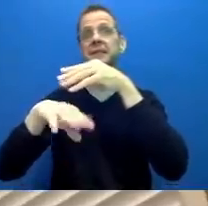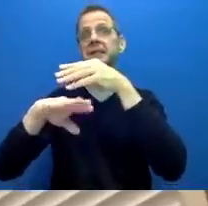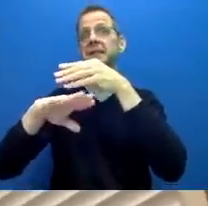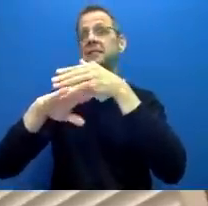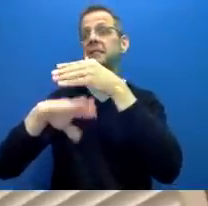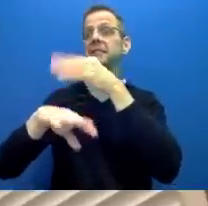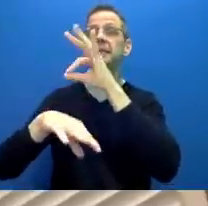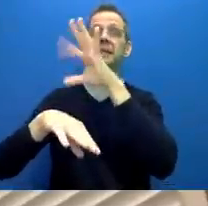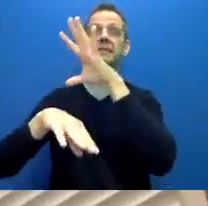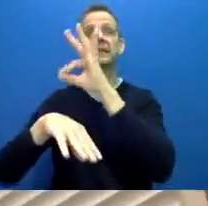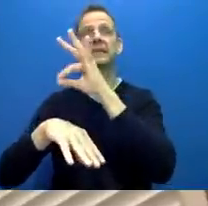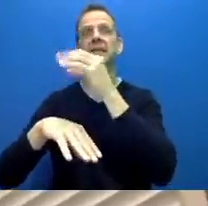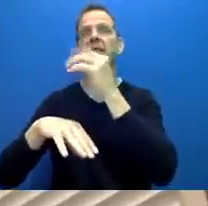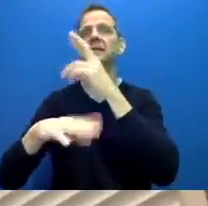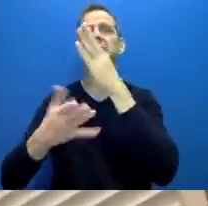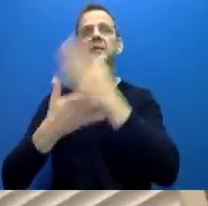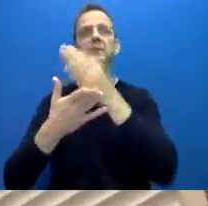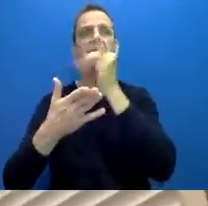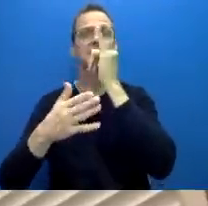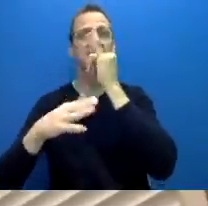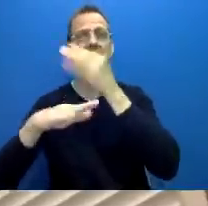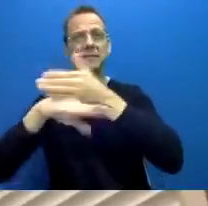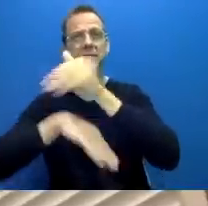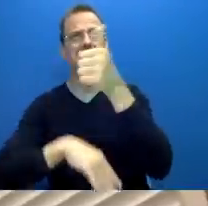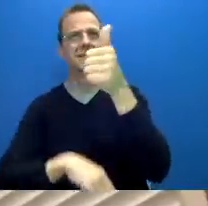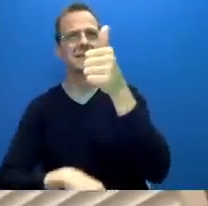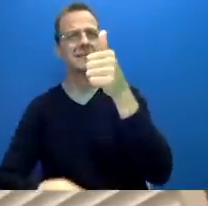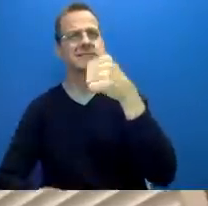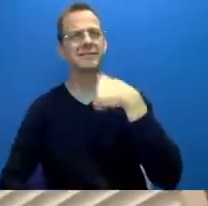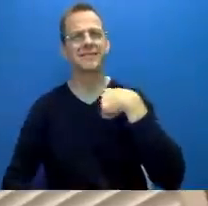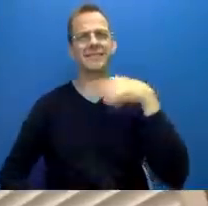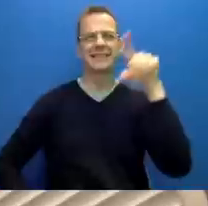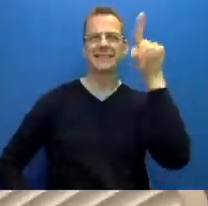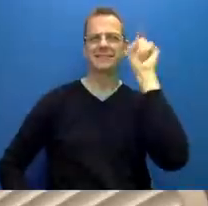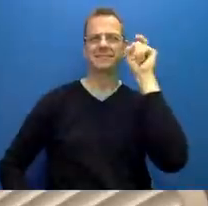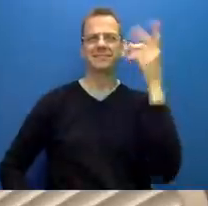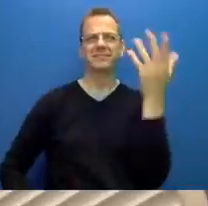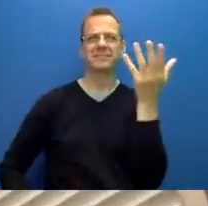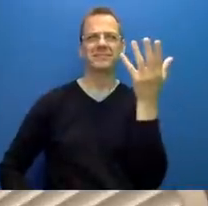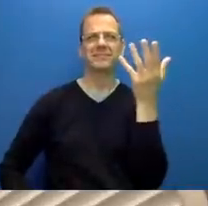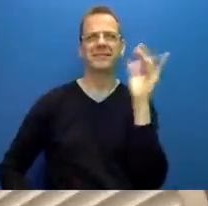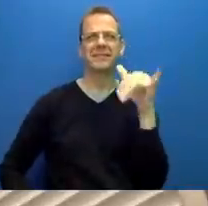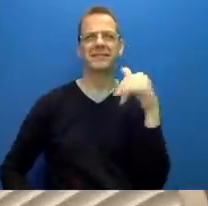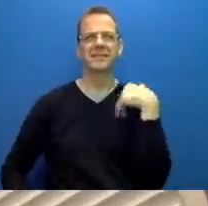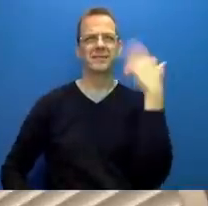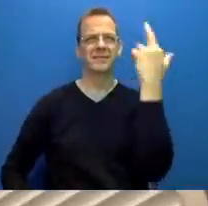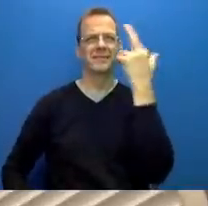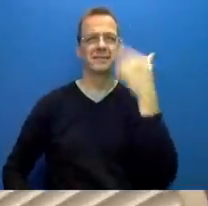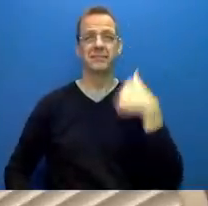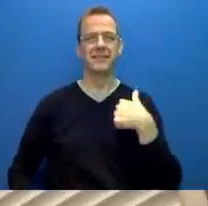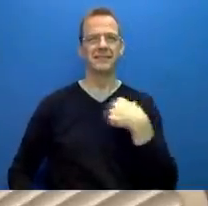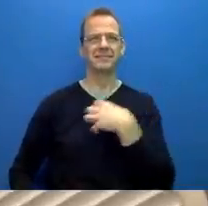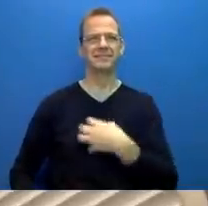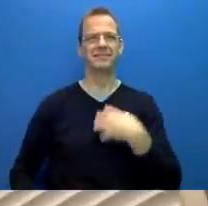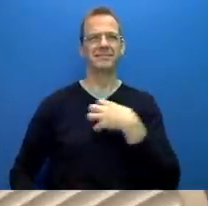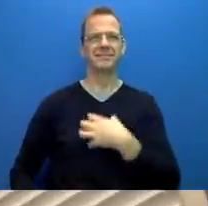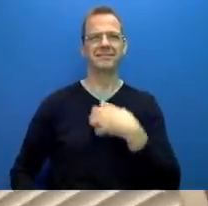instituting vaccine passports, those who are vaccinated would be the ones who would be filling up bars,